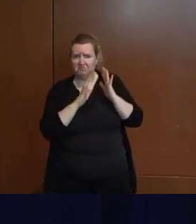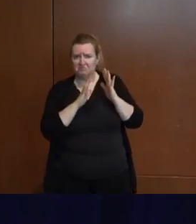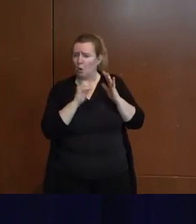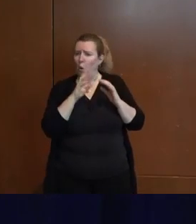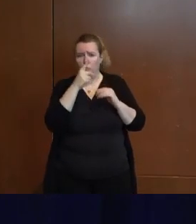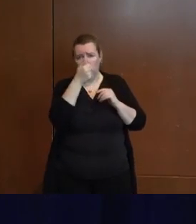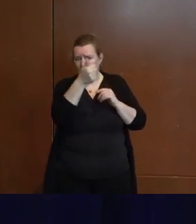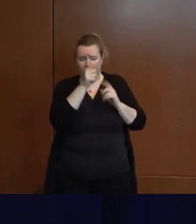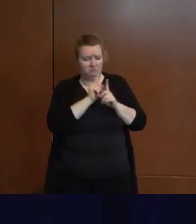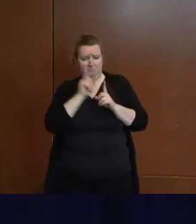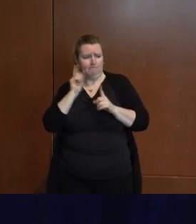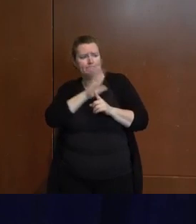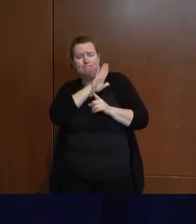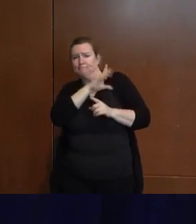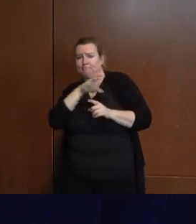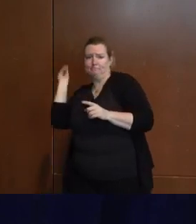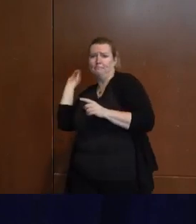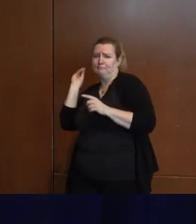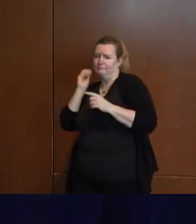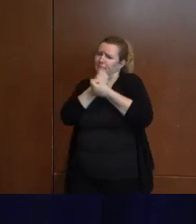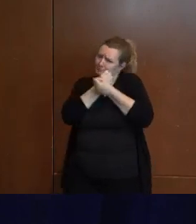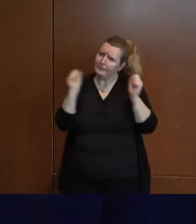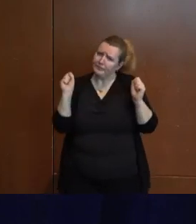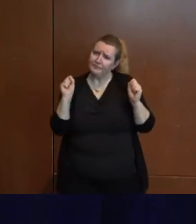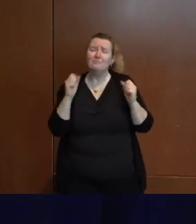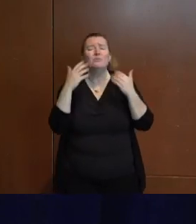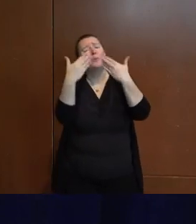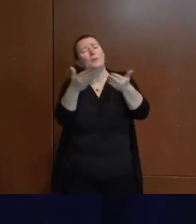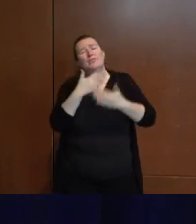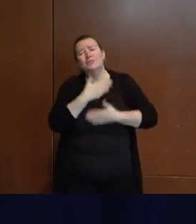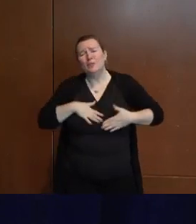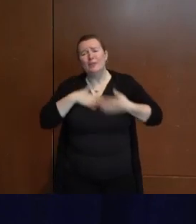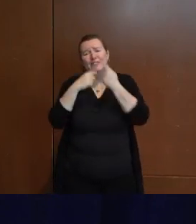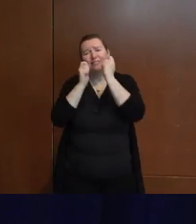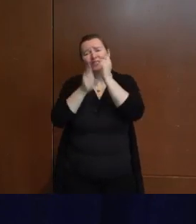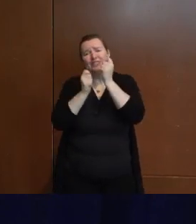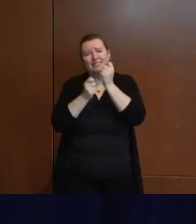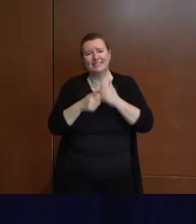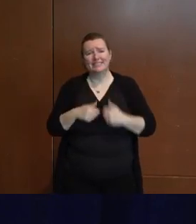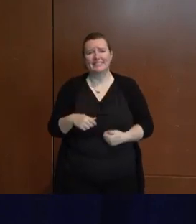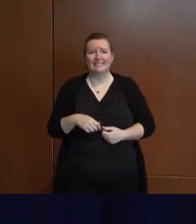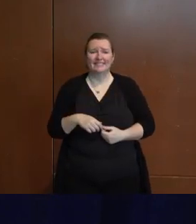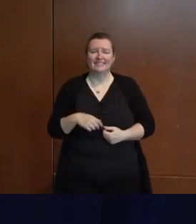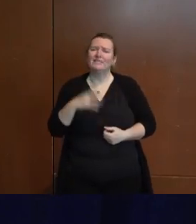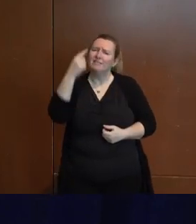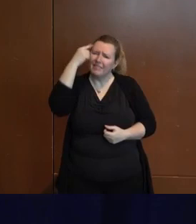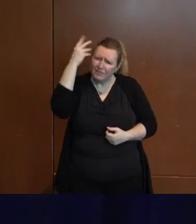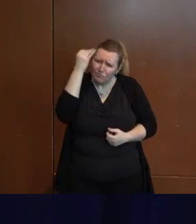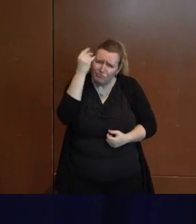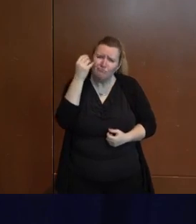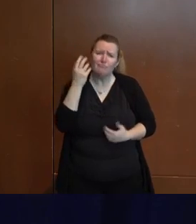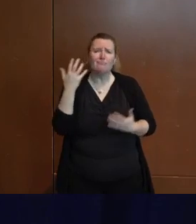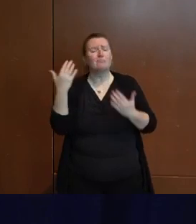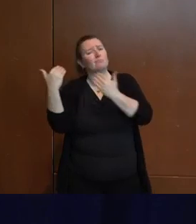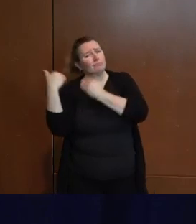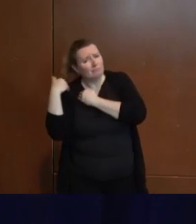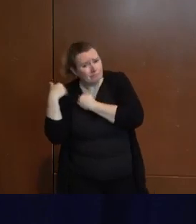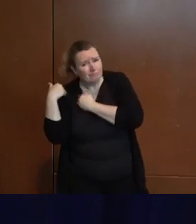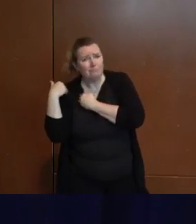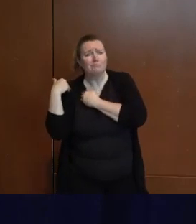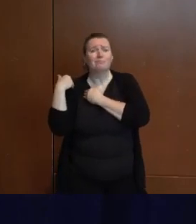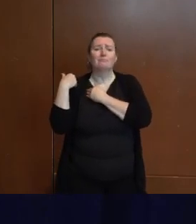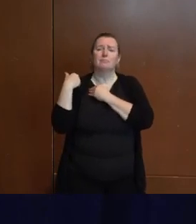or along a fishing stream. But please, please be responsible and remember that social distancing is absolutely